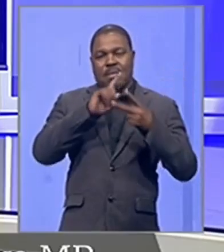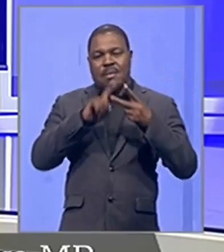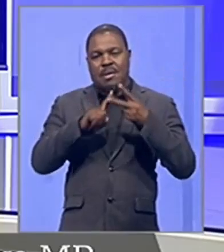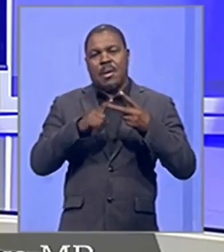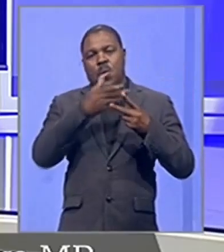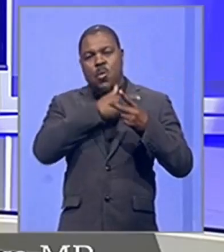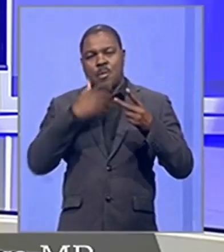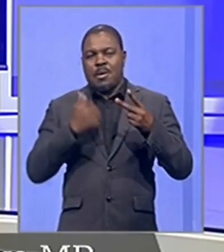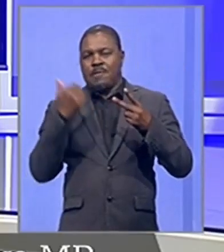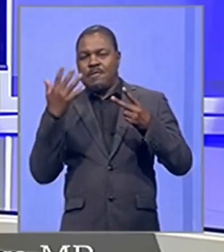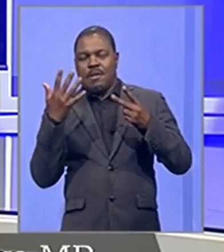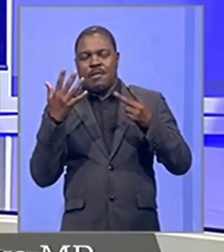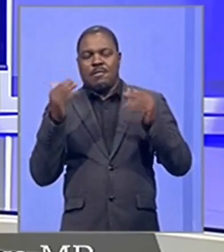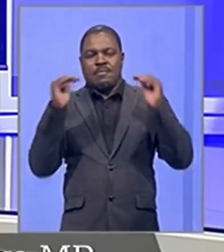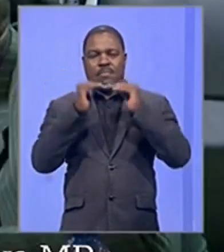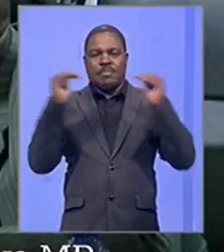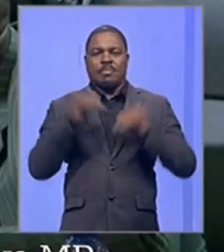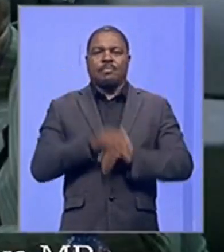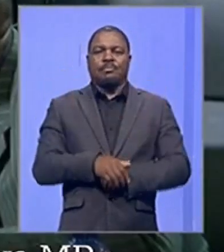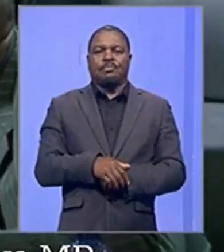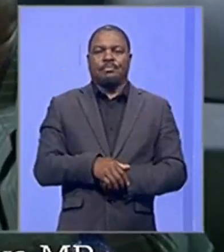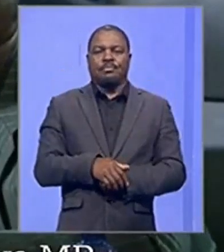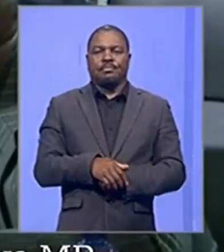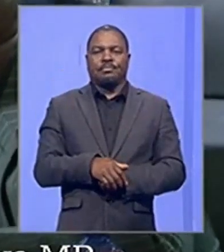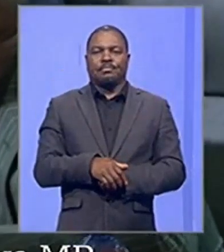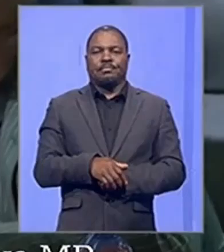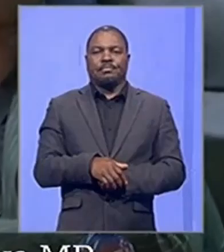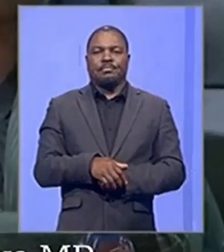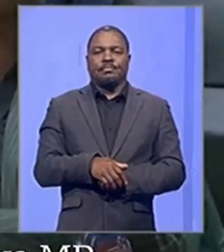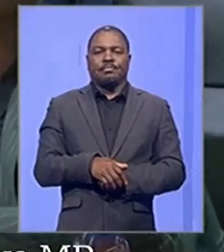le basadi ba 5.